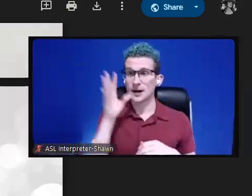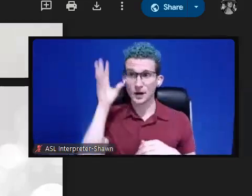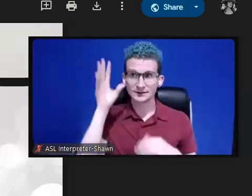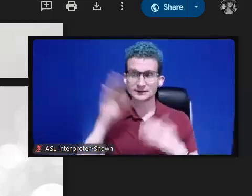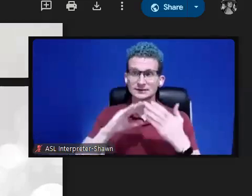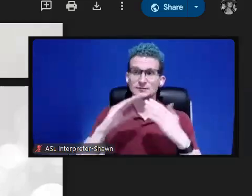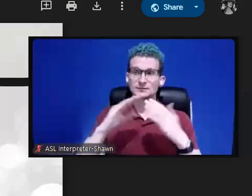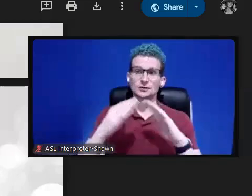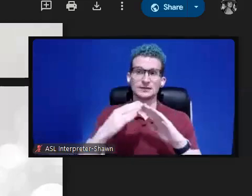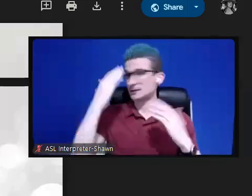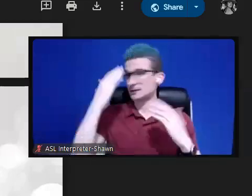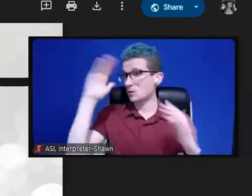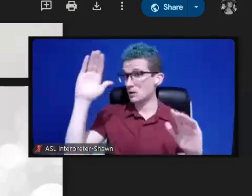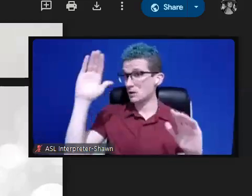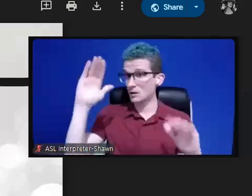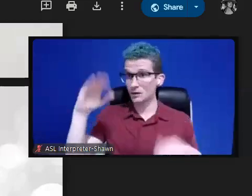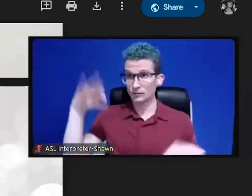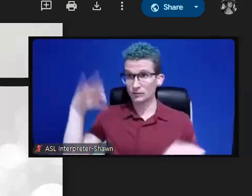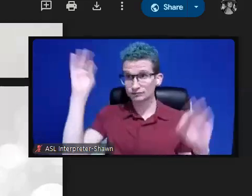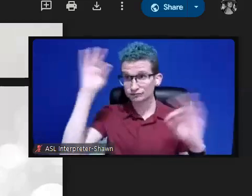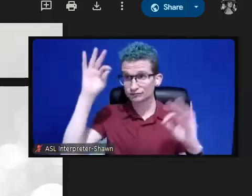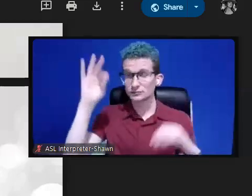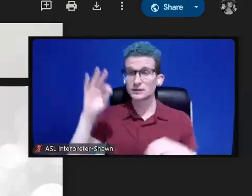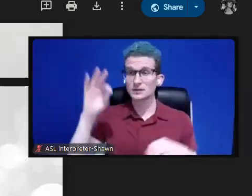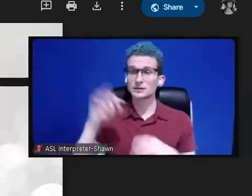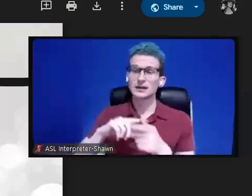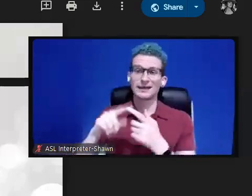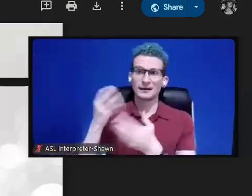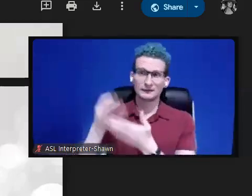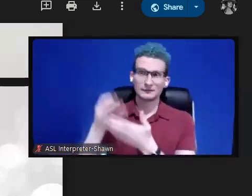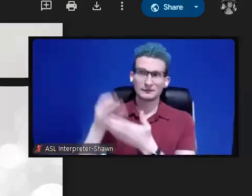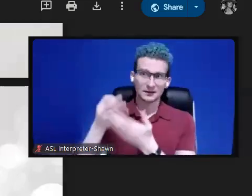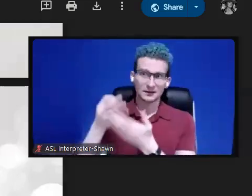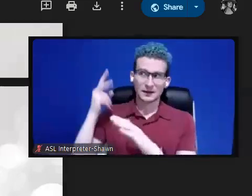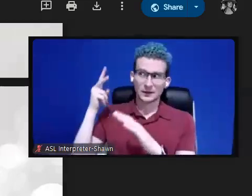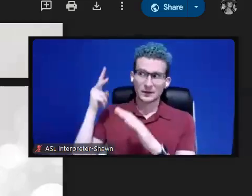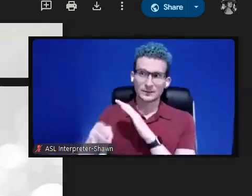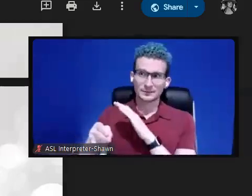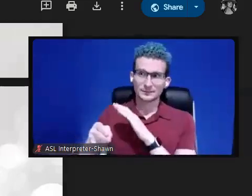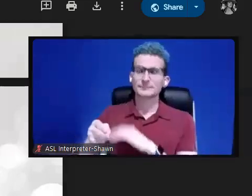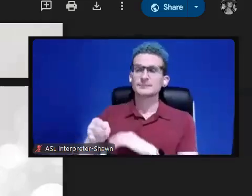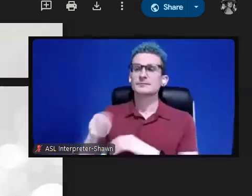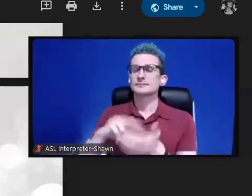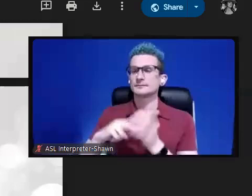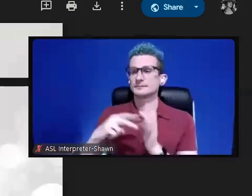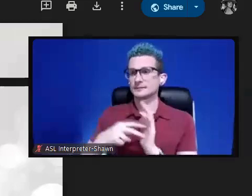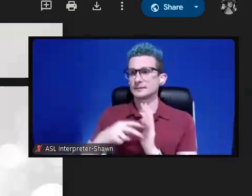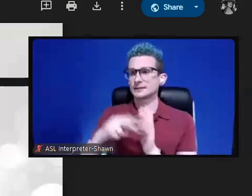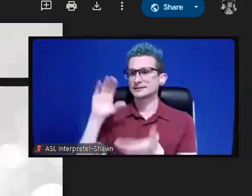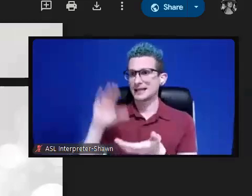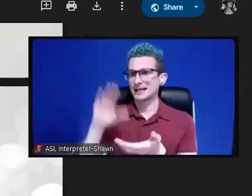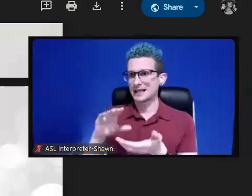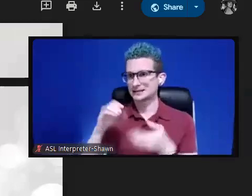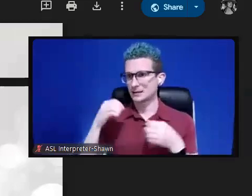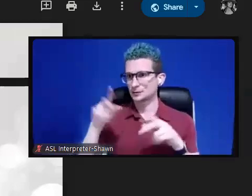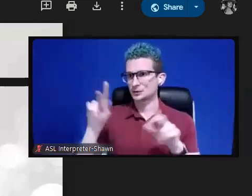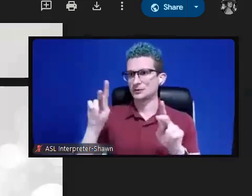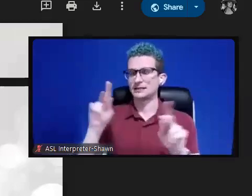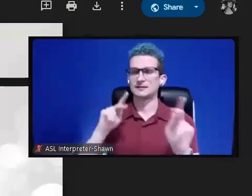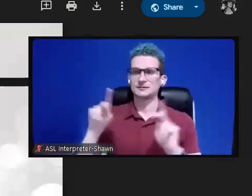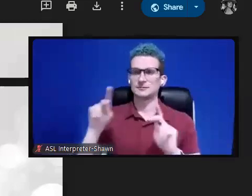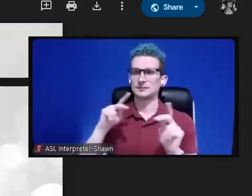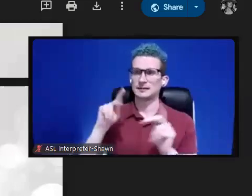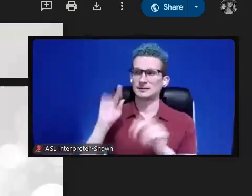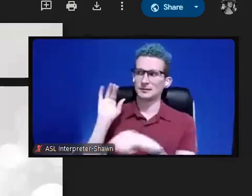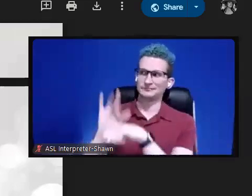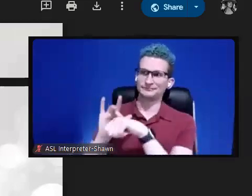the funding, it then provides less opportunity for people to access it. So would we have the ability to,